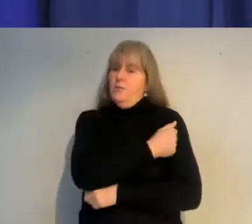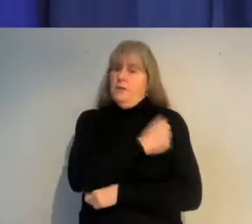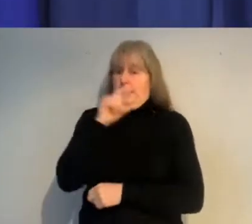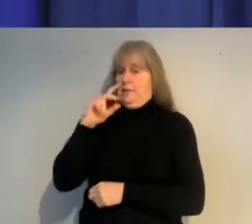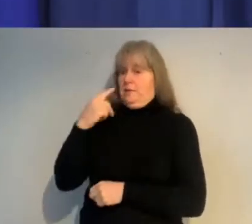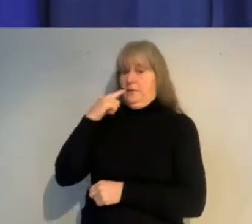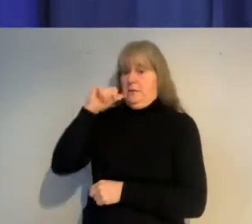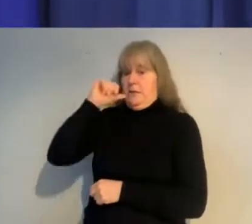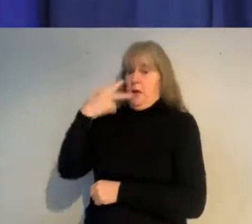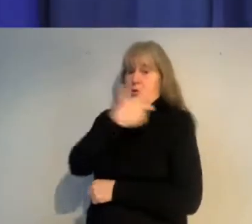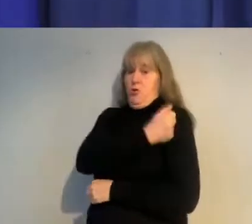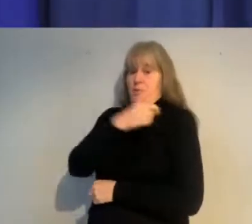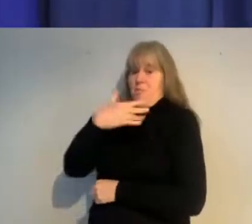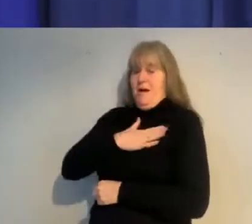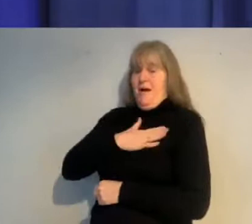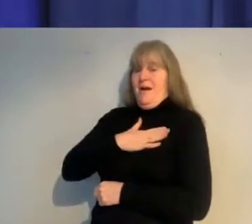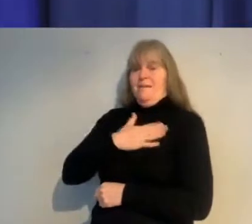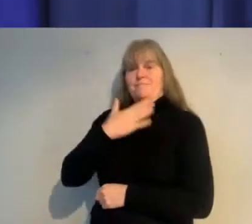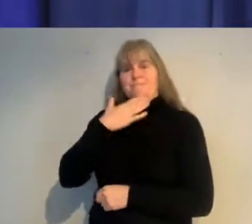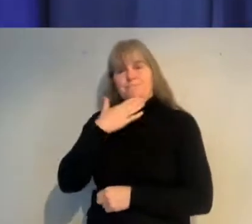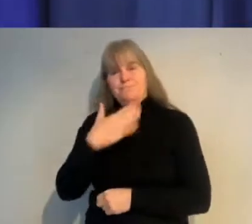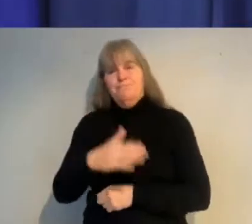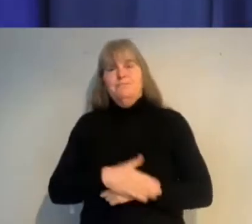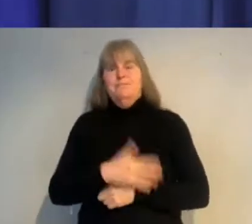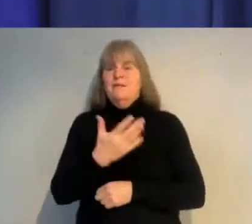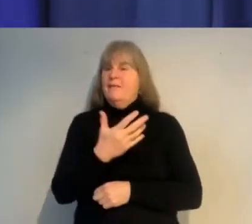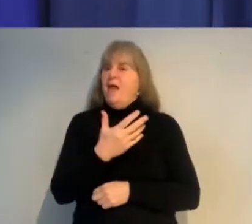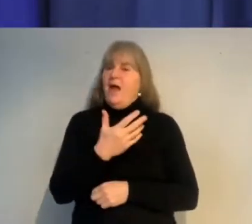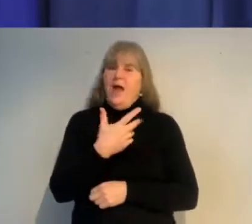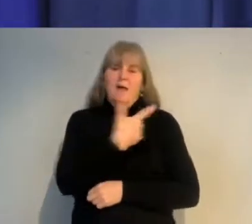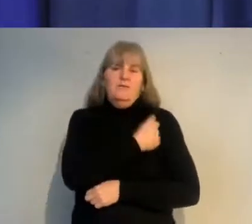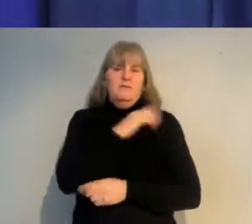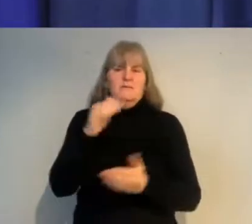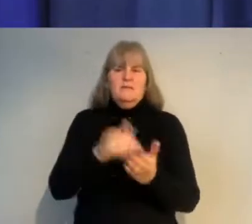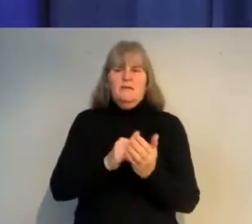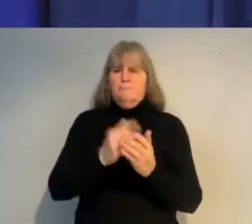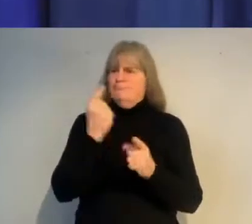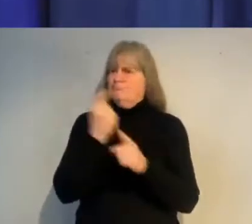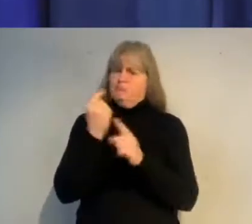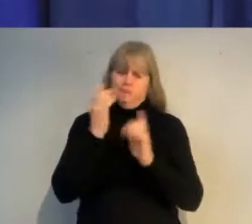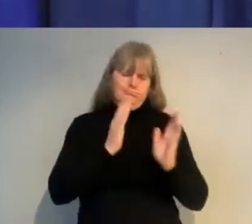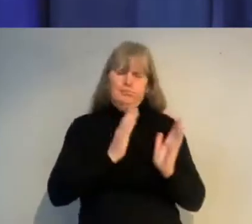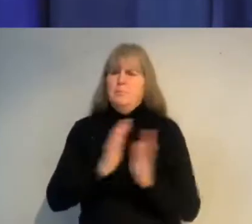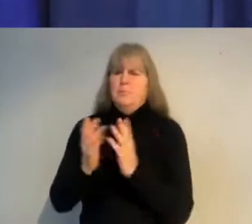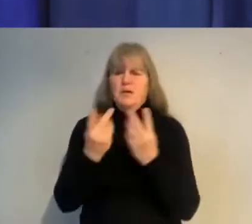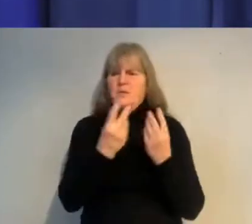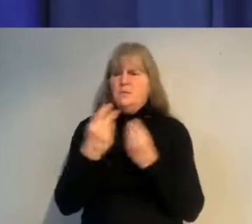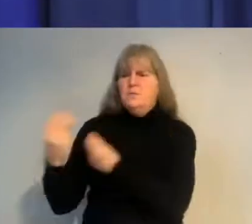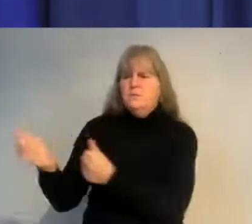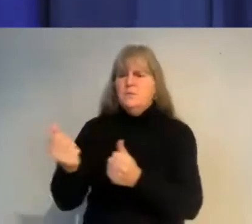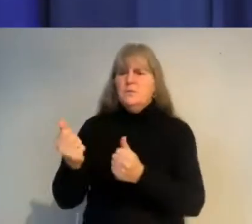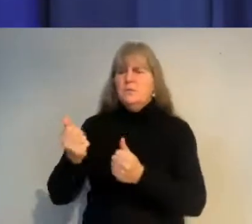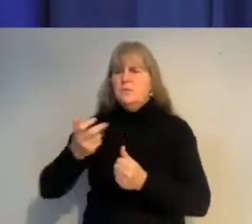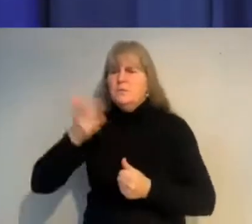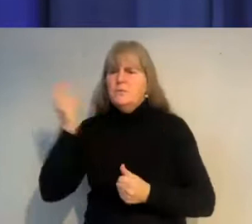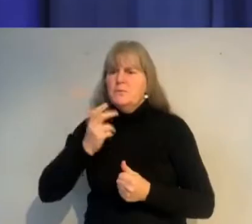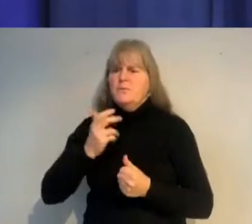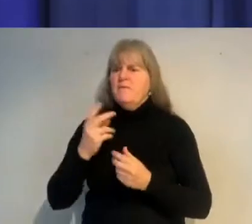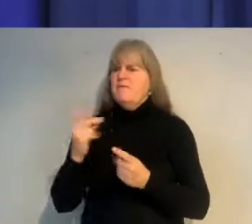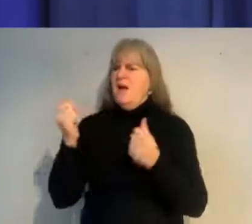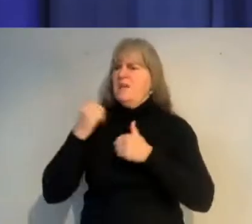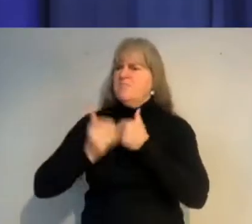And I tell you, the clinic is very, very well organized, and it is operating smoothly and quickly and very, very